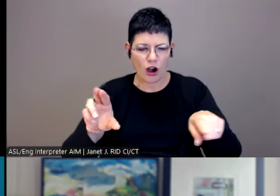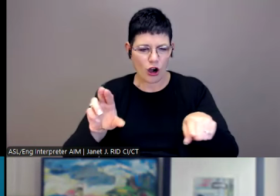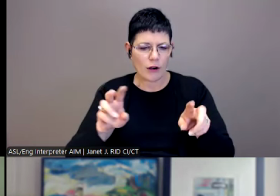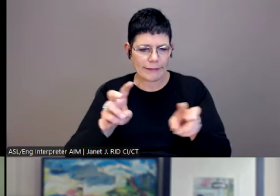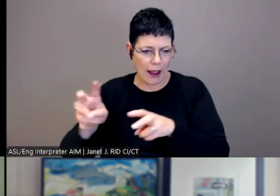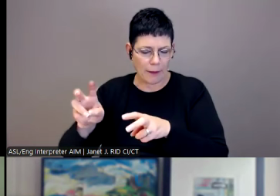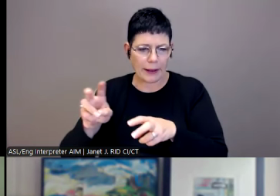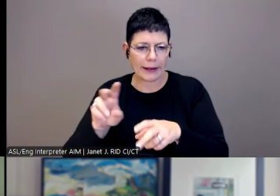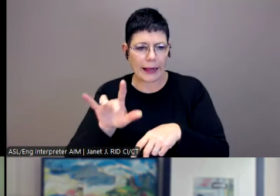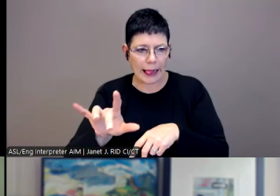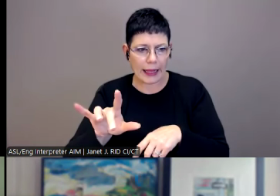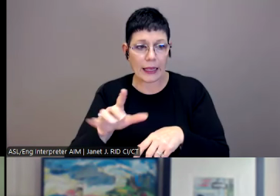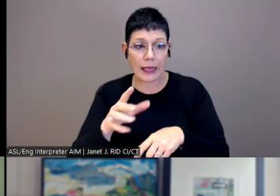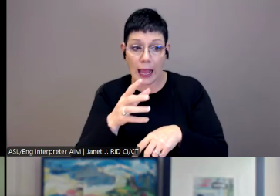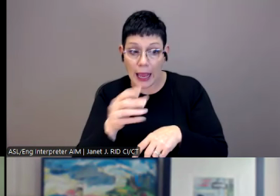And